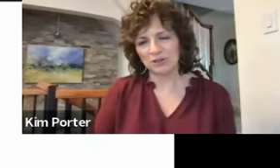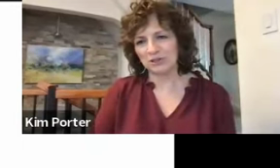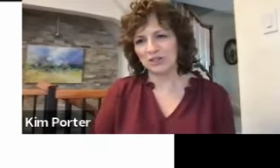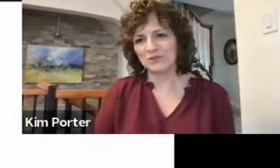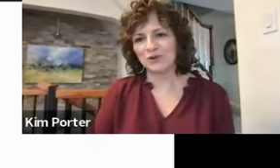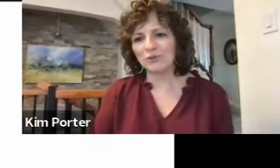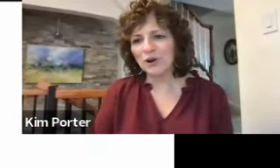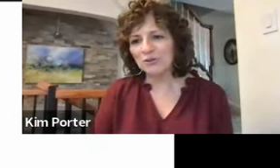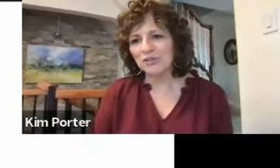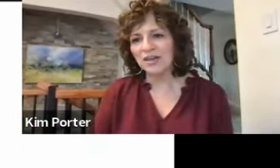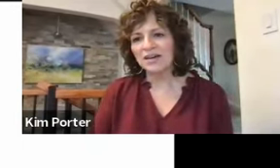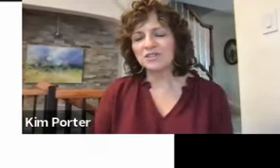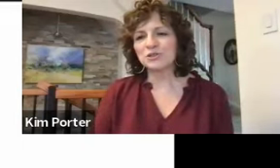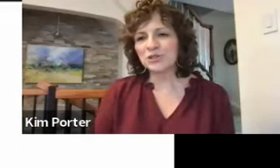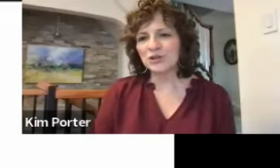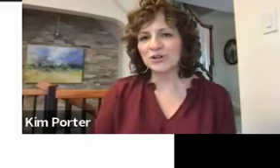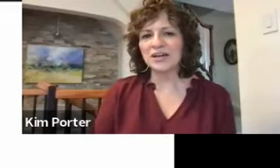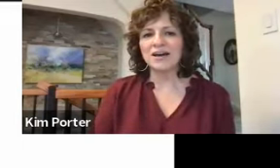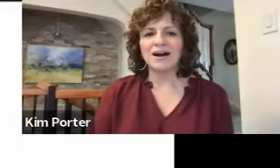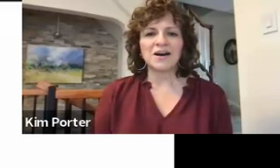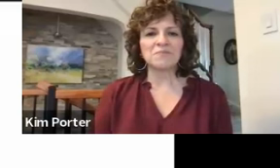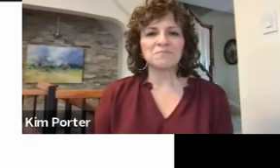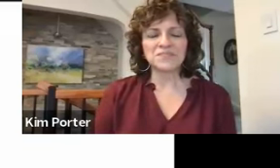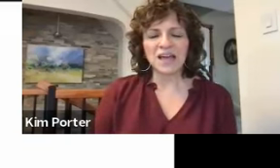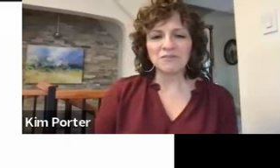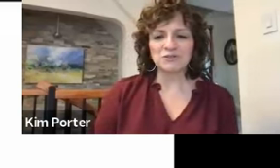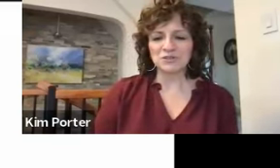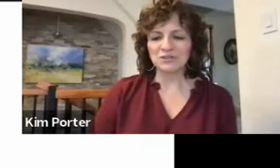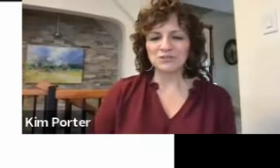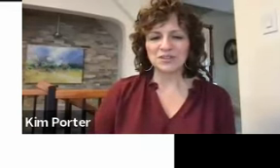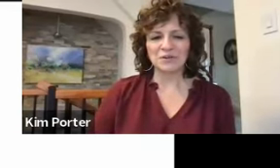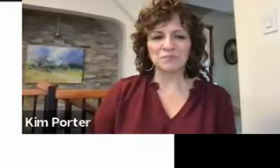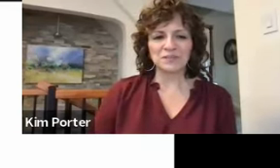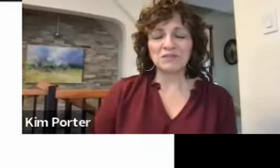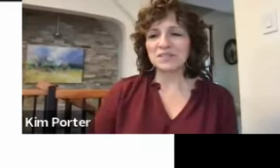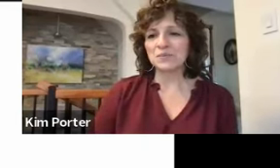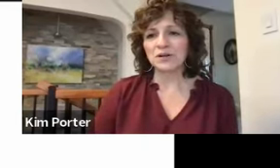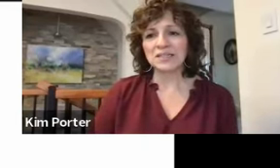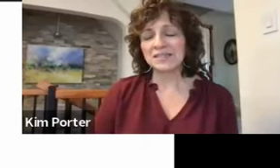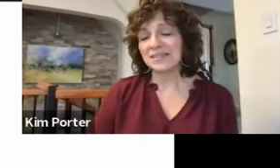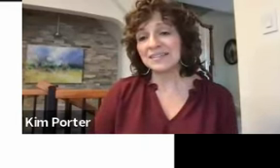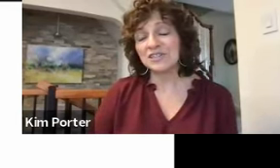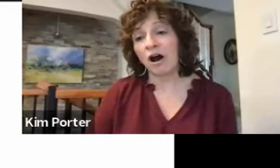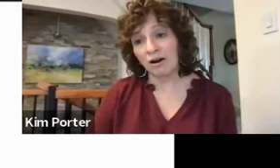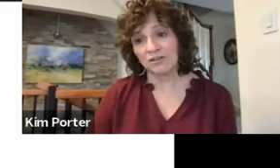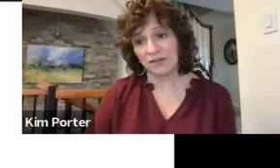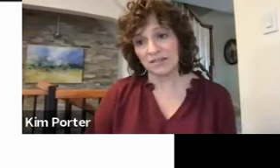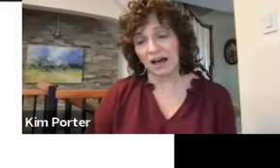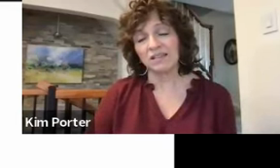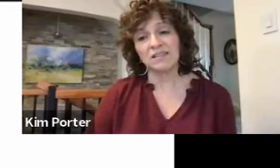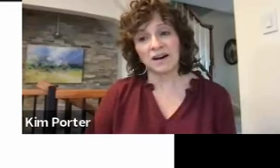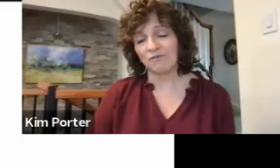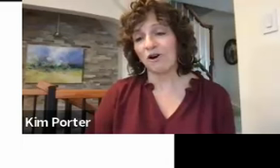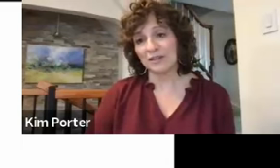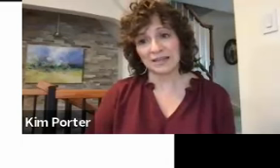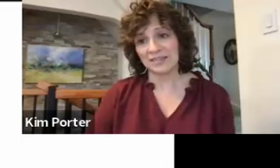them of opportunities for growth, to learn, to have those life experiences that teach all of us